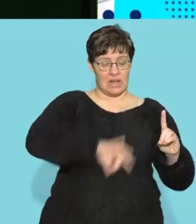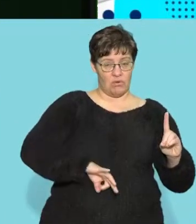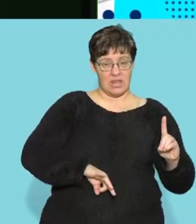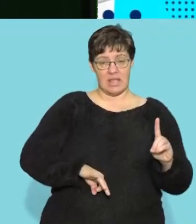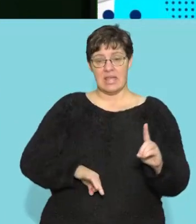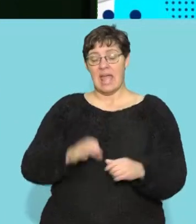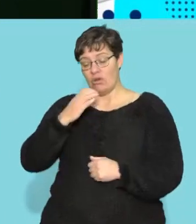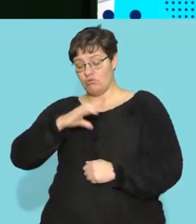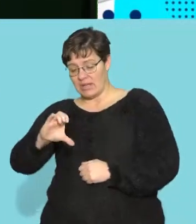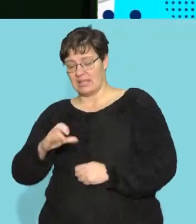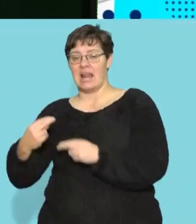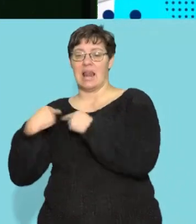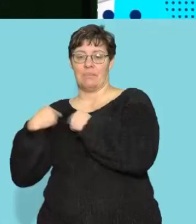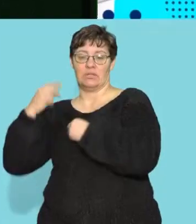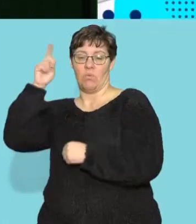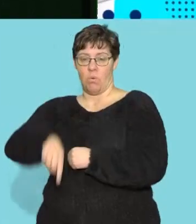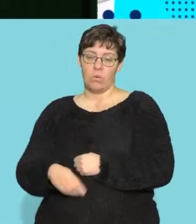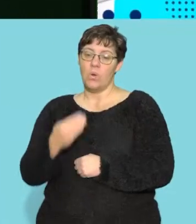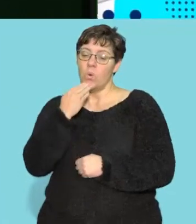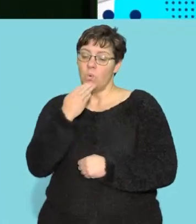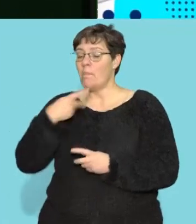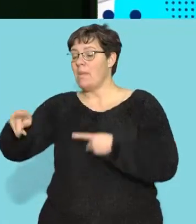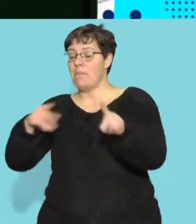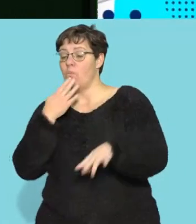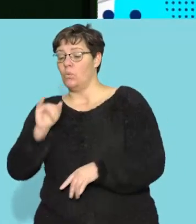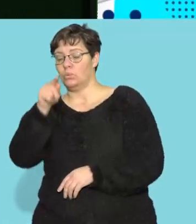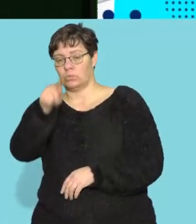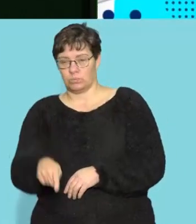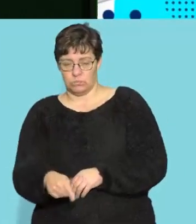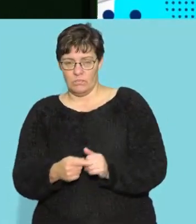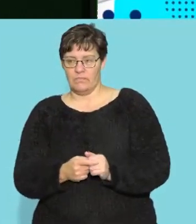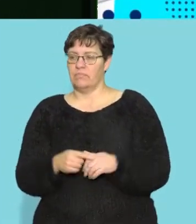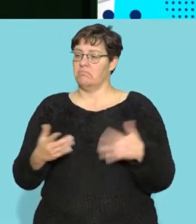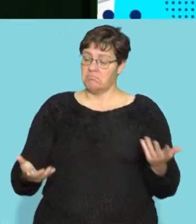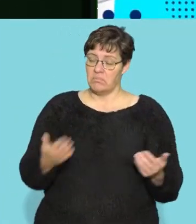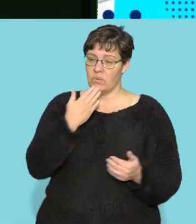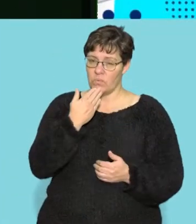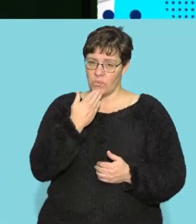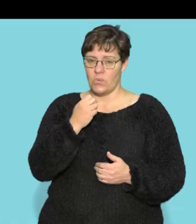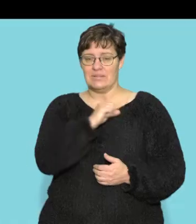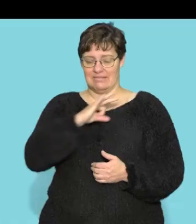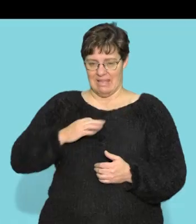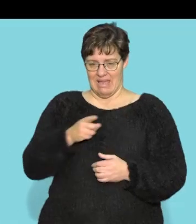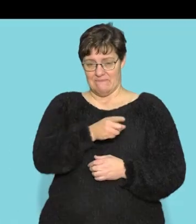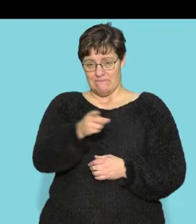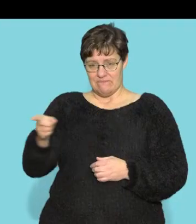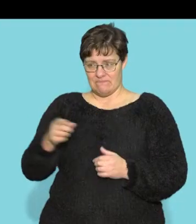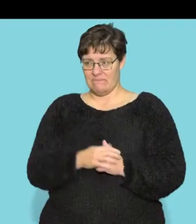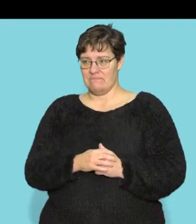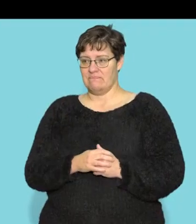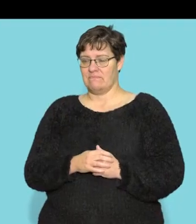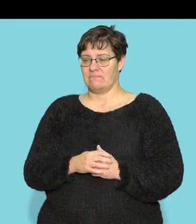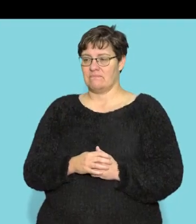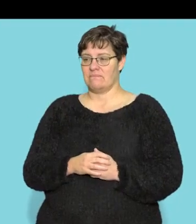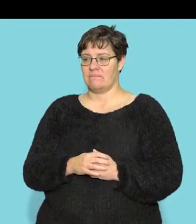all your liabilities. Who do you owe that monies to? You owe it to, obviously, your employee, which is your creditors